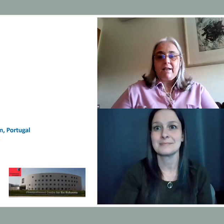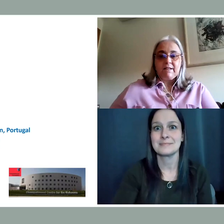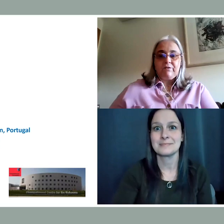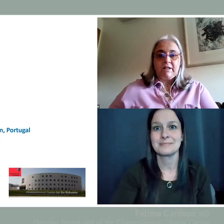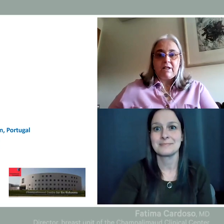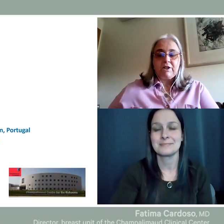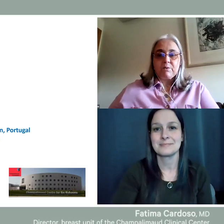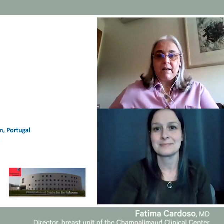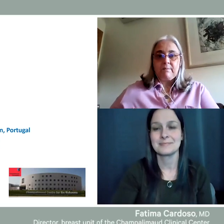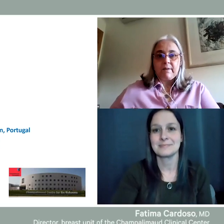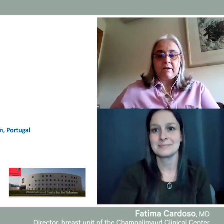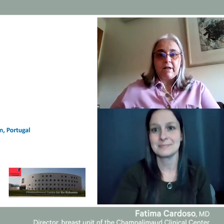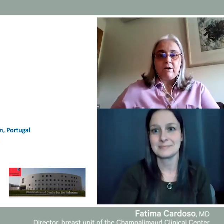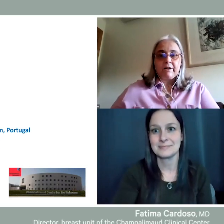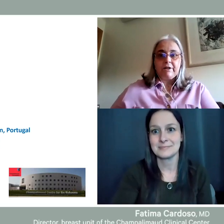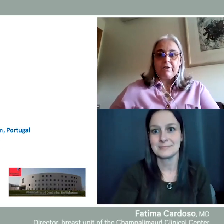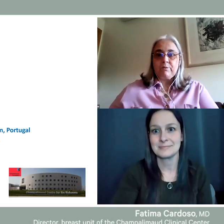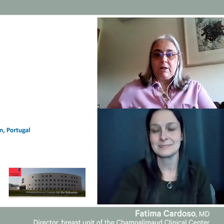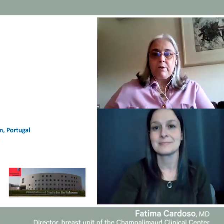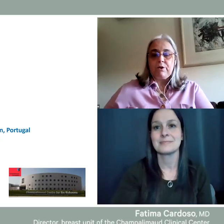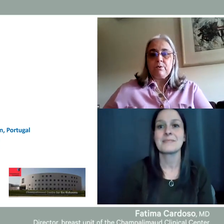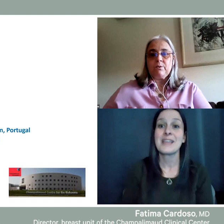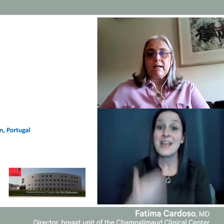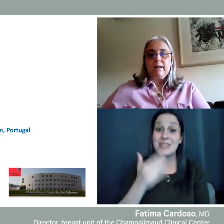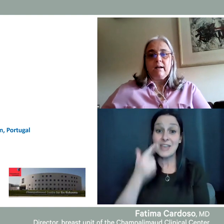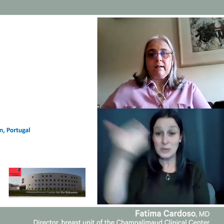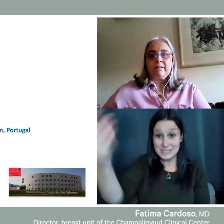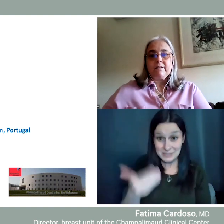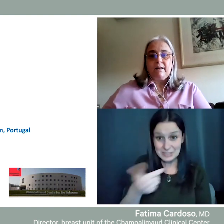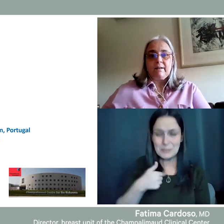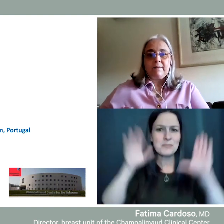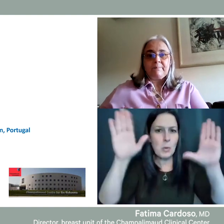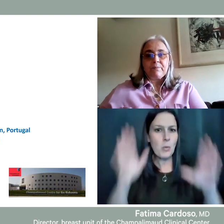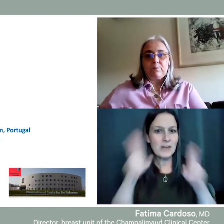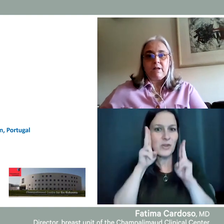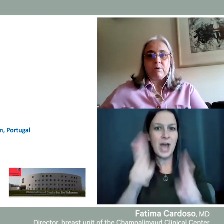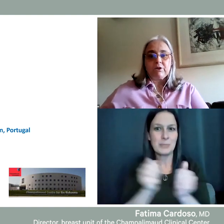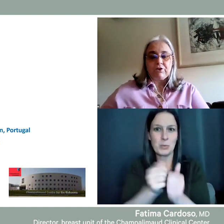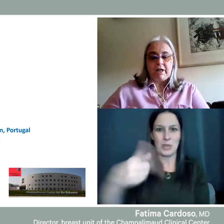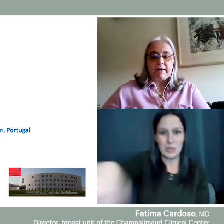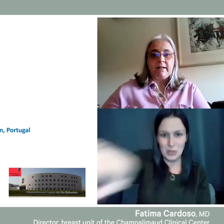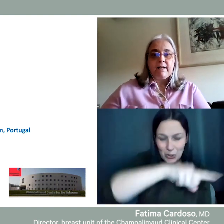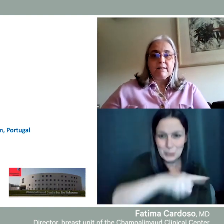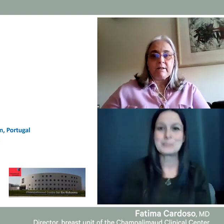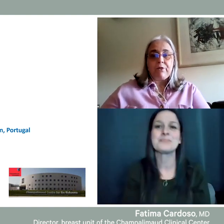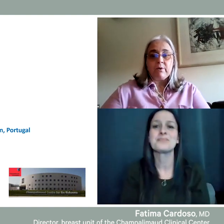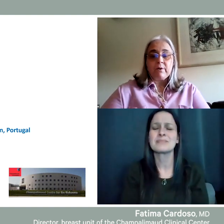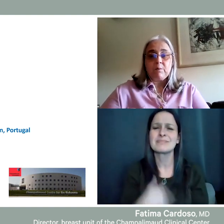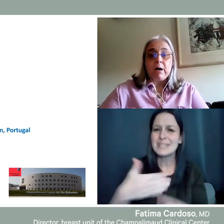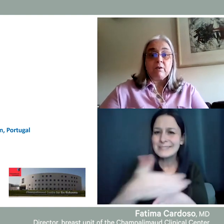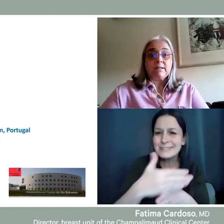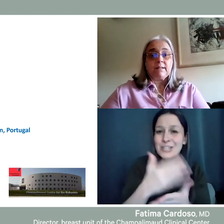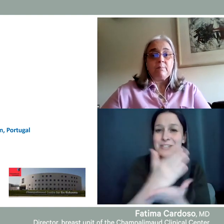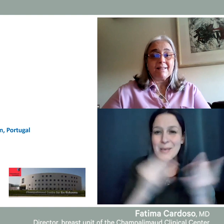Thank you again for this invitation. It's my great honor to be with you and to be able to share some